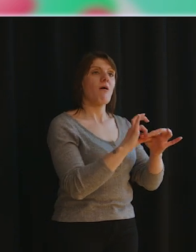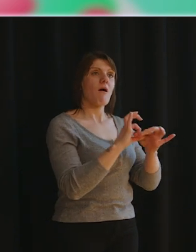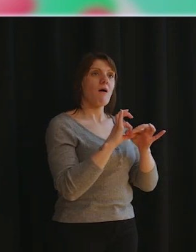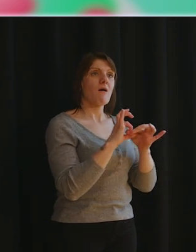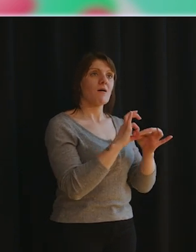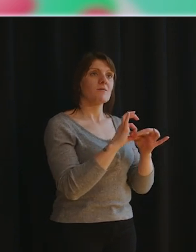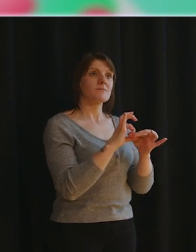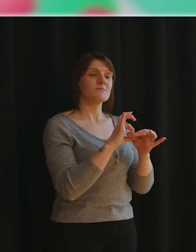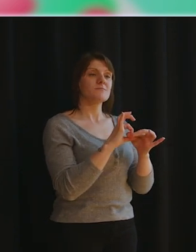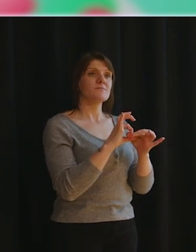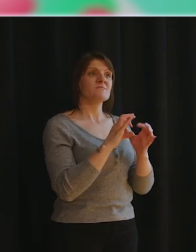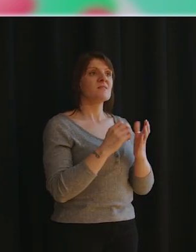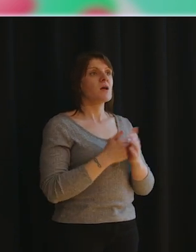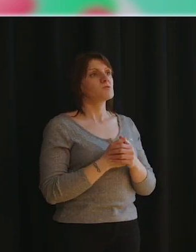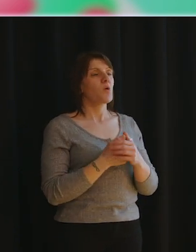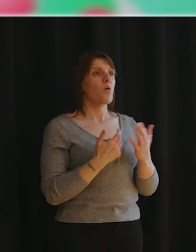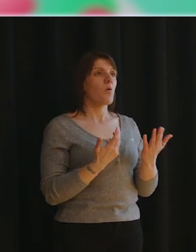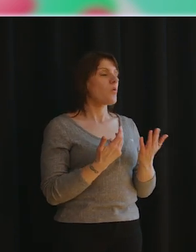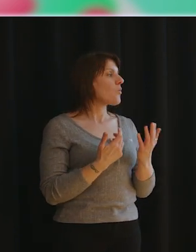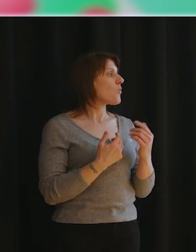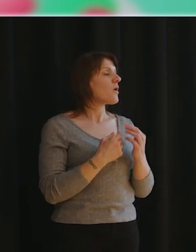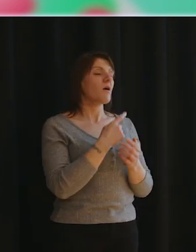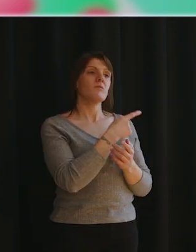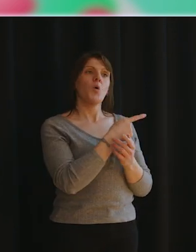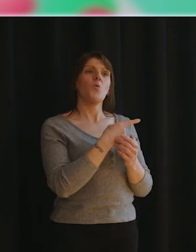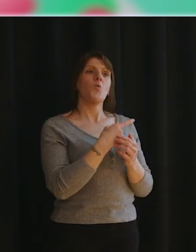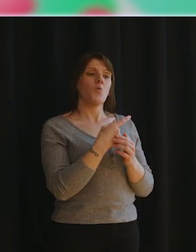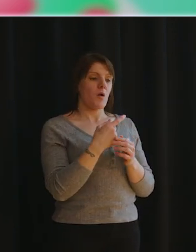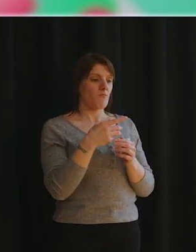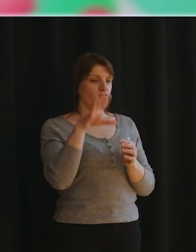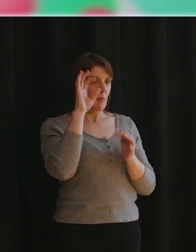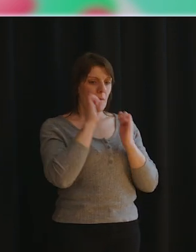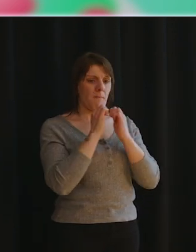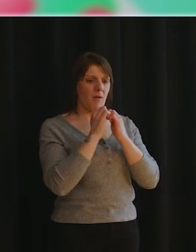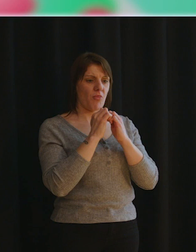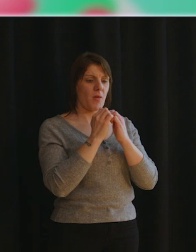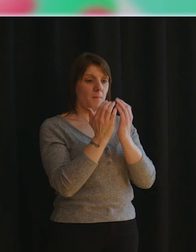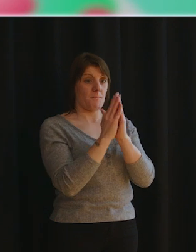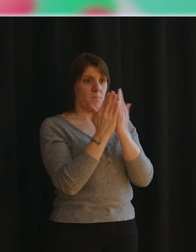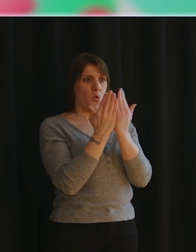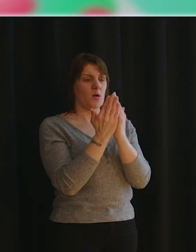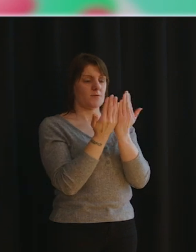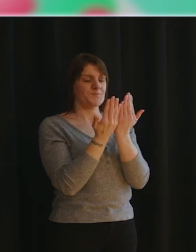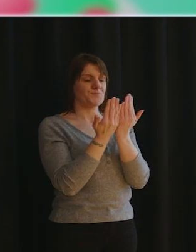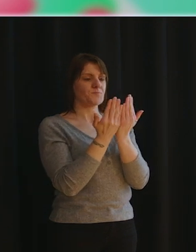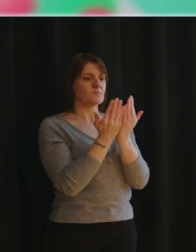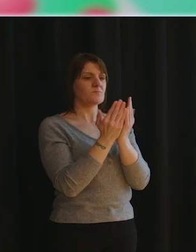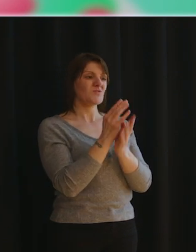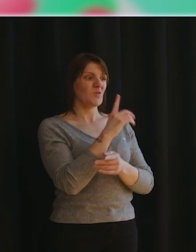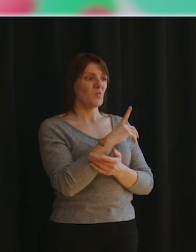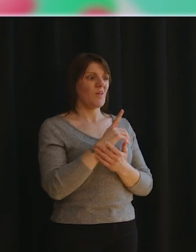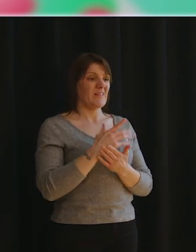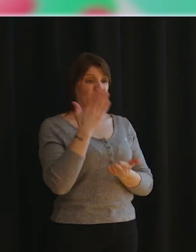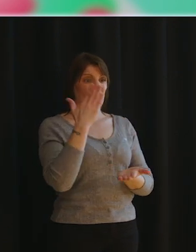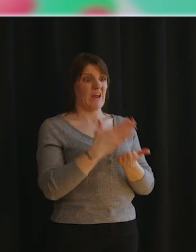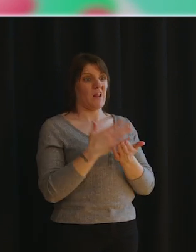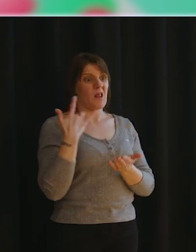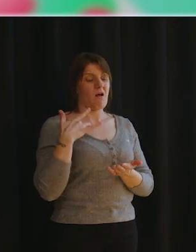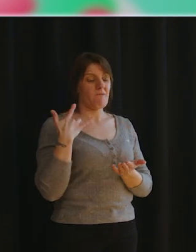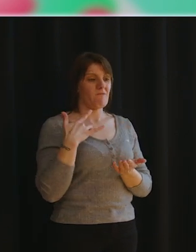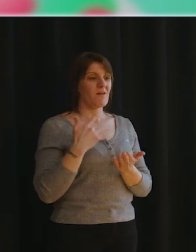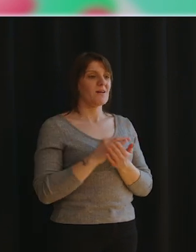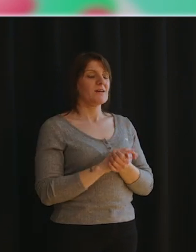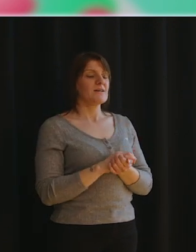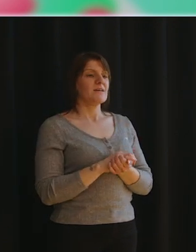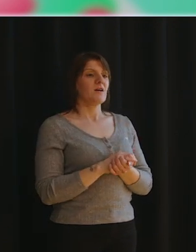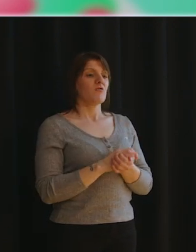on something, so I will go back to the book analogy. Well, it's not even an analogy, it's my reality a lot of the time.